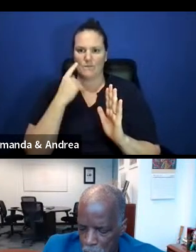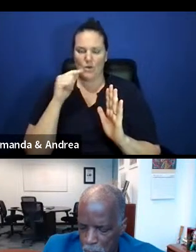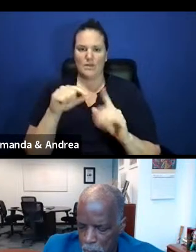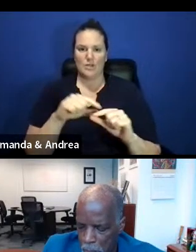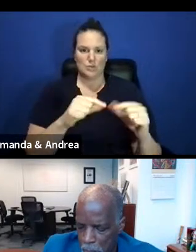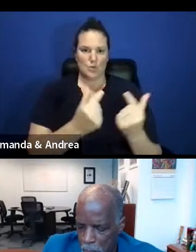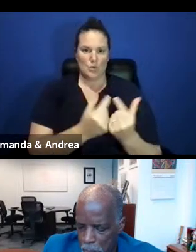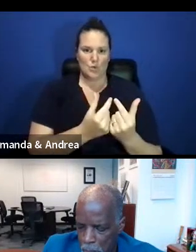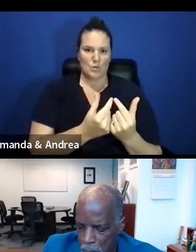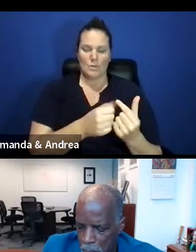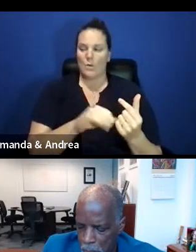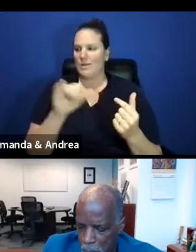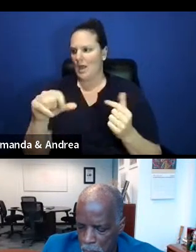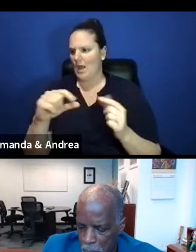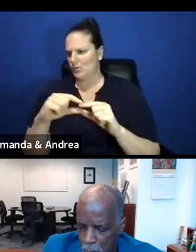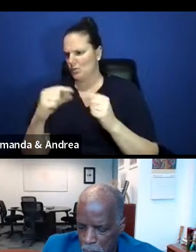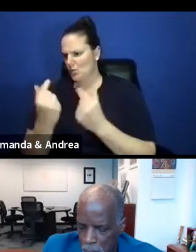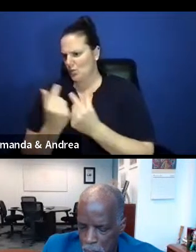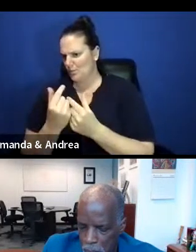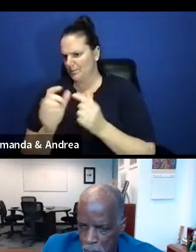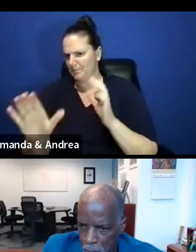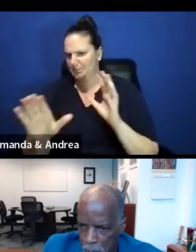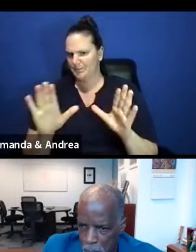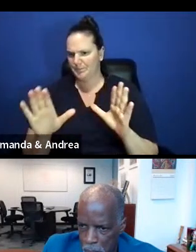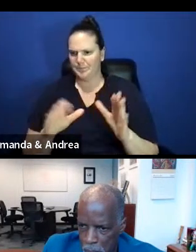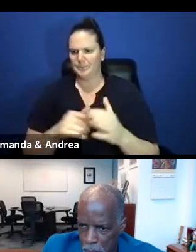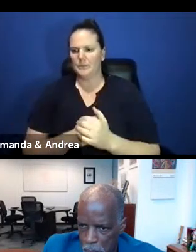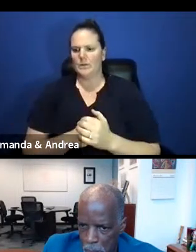or that group. I mean, those